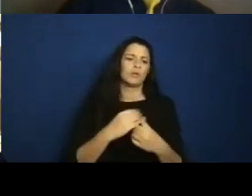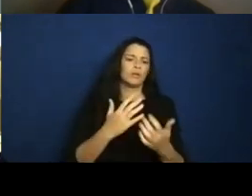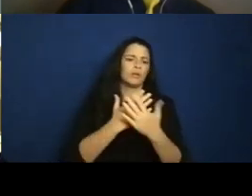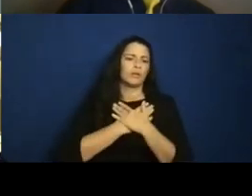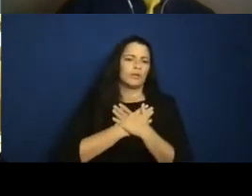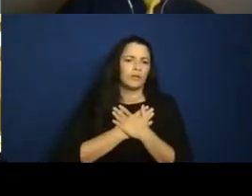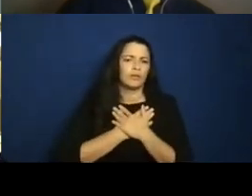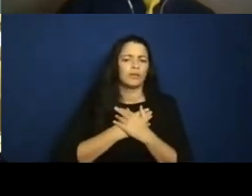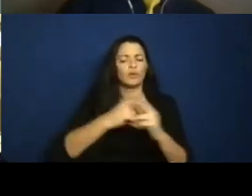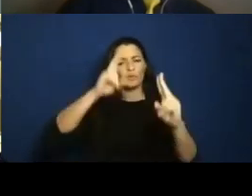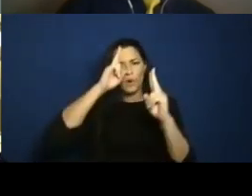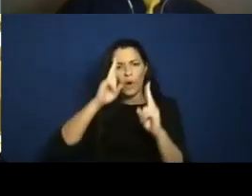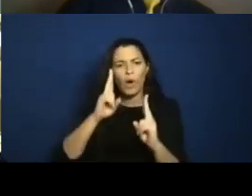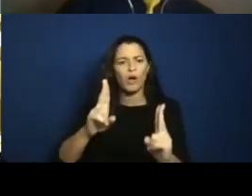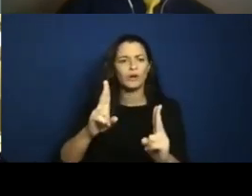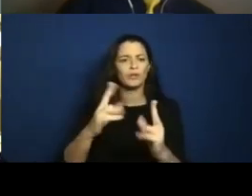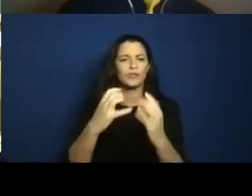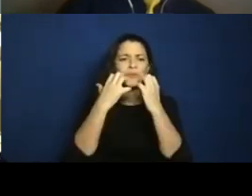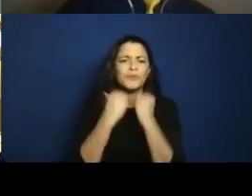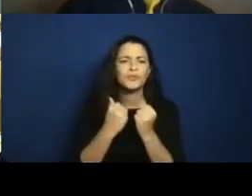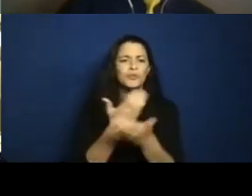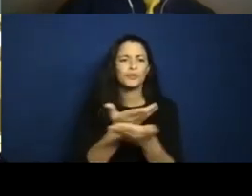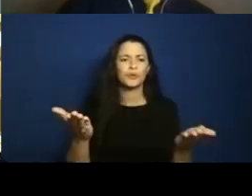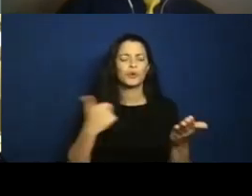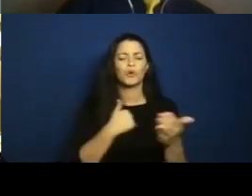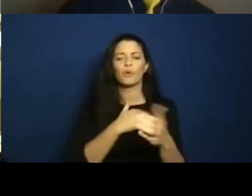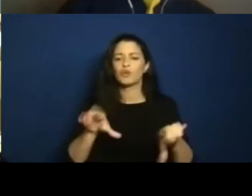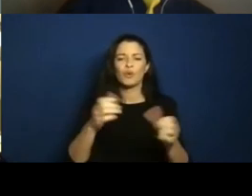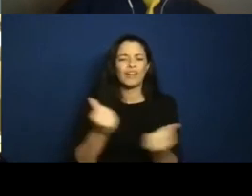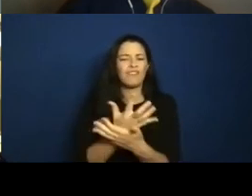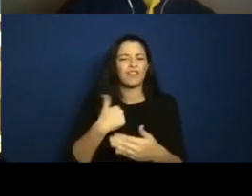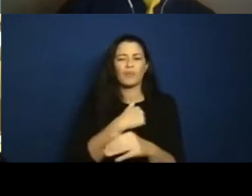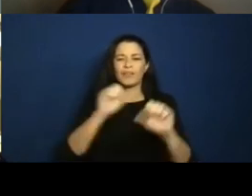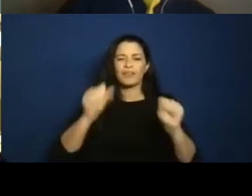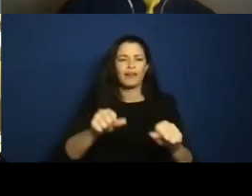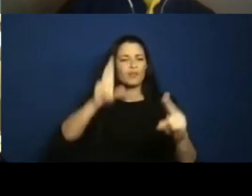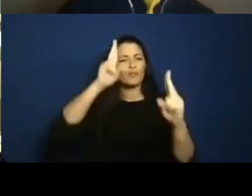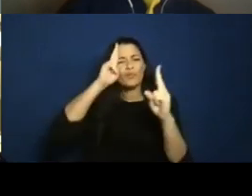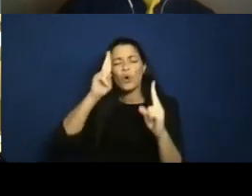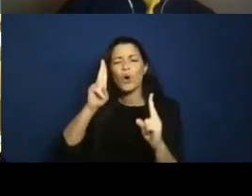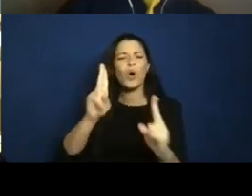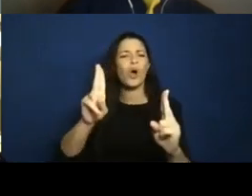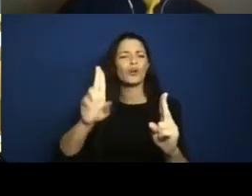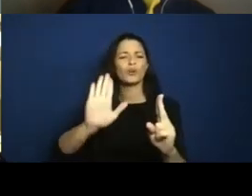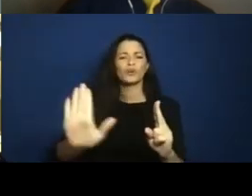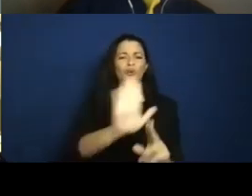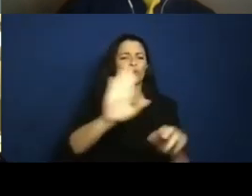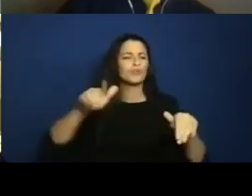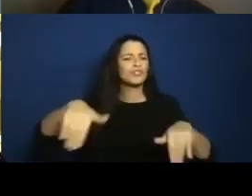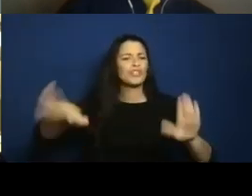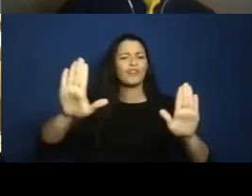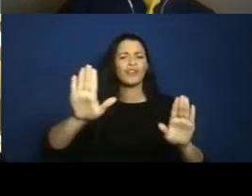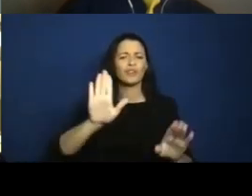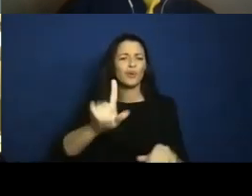can to honor and uphold the great sacrifice, the great commitment that everyone who raises their hand